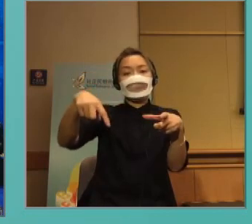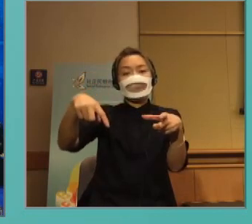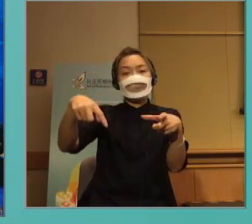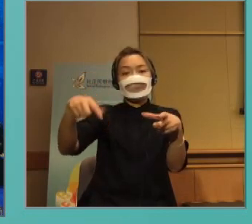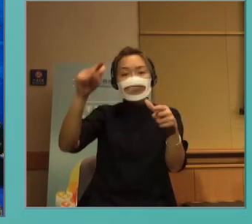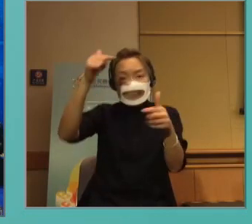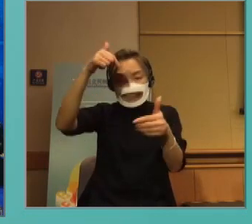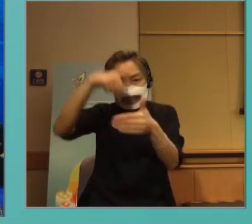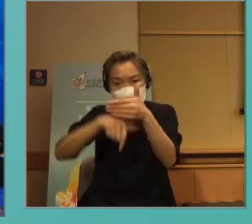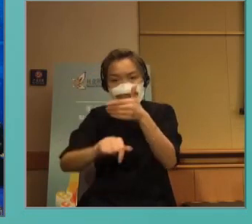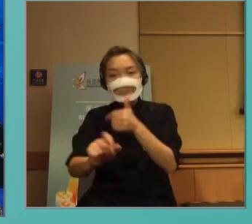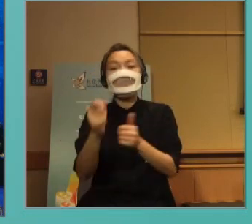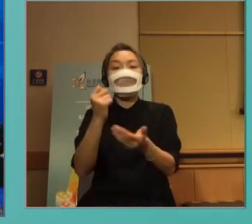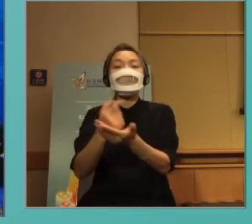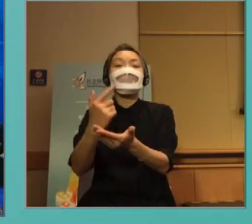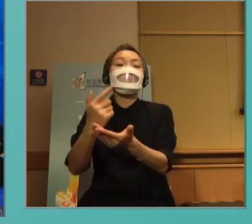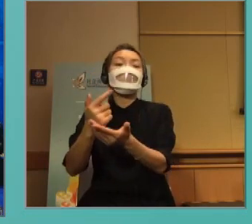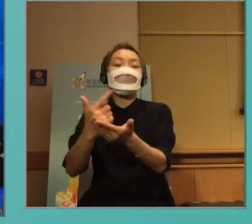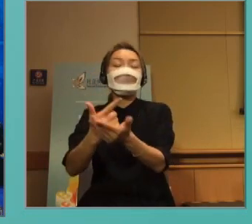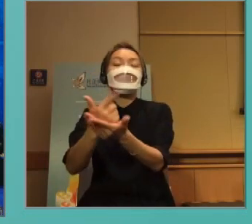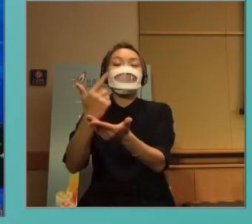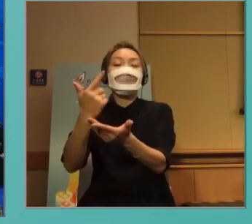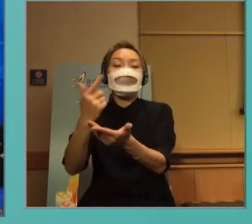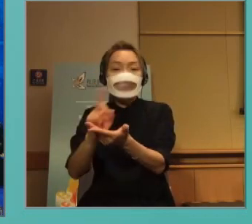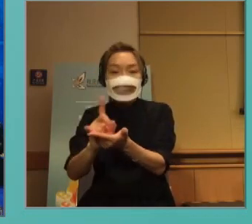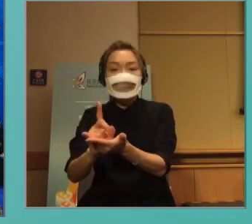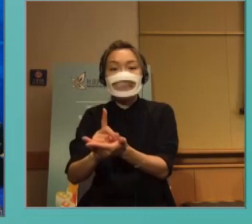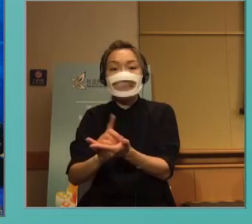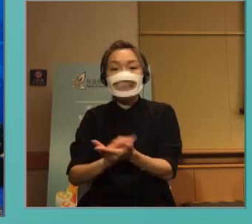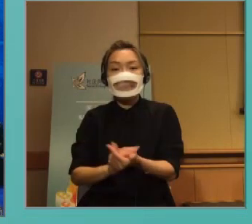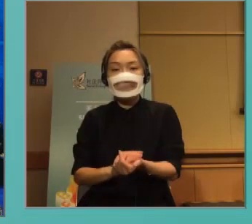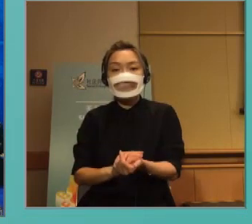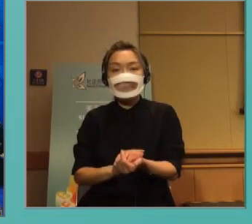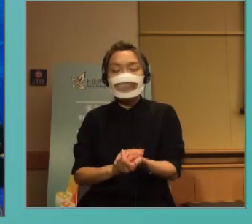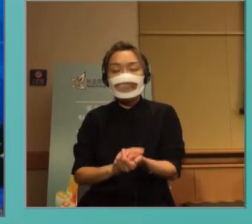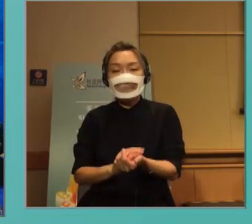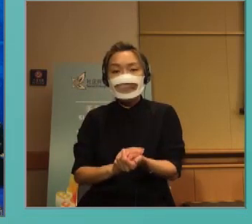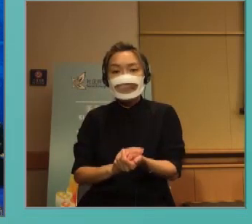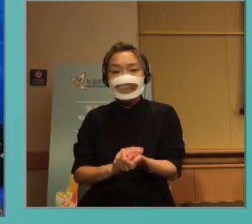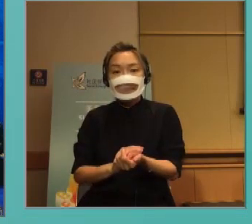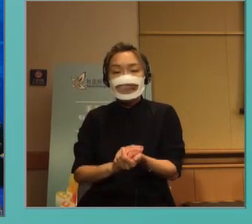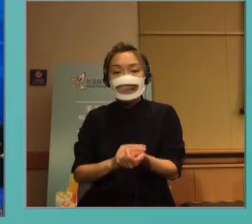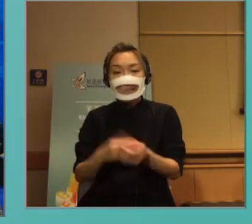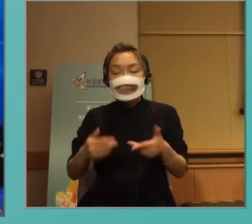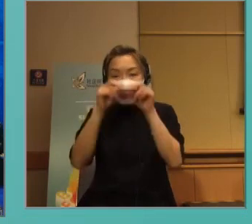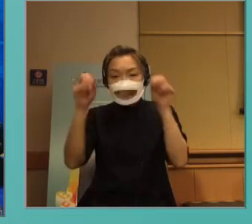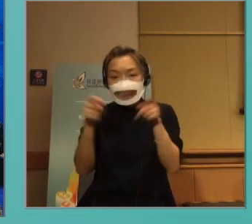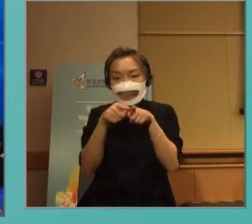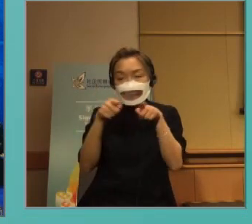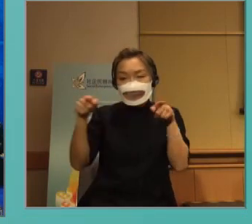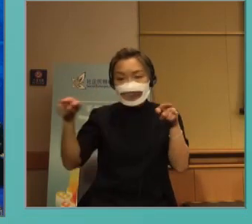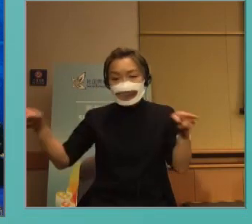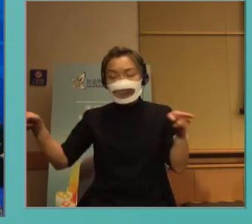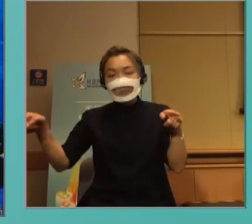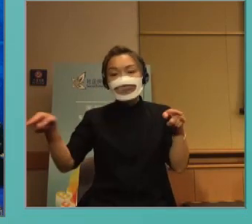on the legal side of things, one of the troubling things right now is that data in itself isn't a legal construct, so it is, it's governed under contract